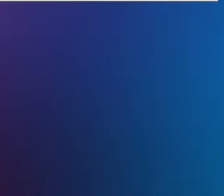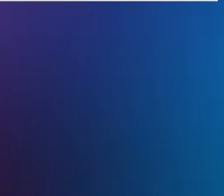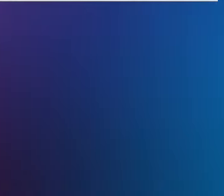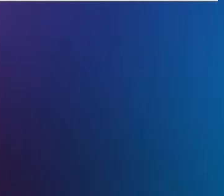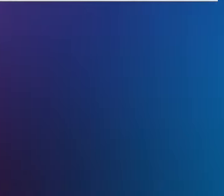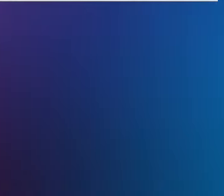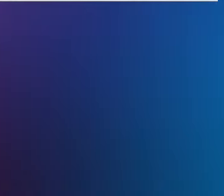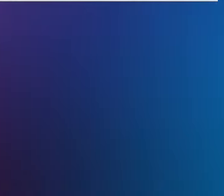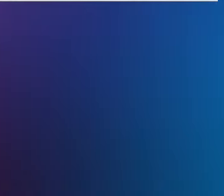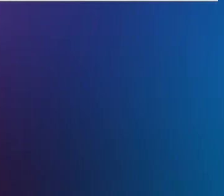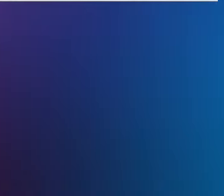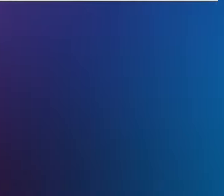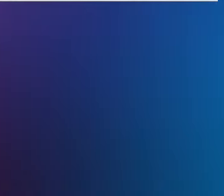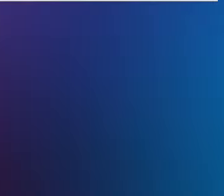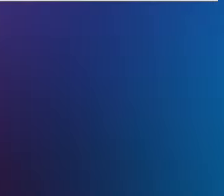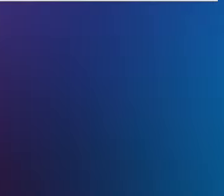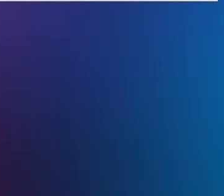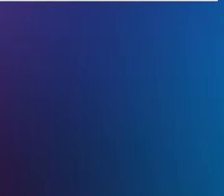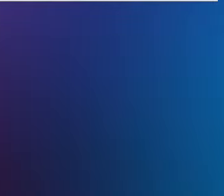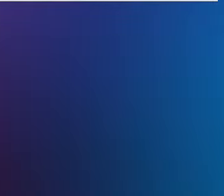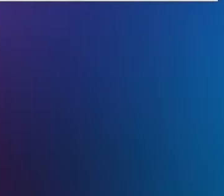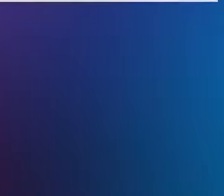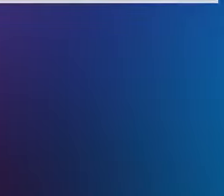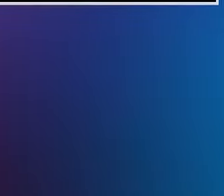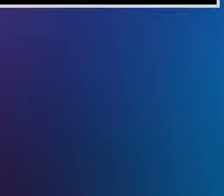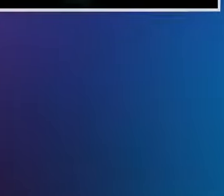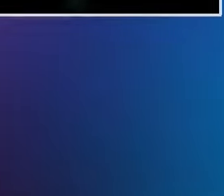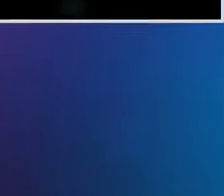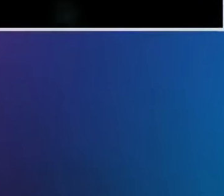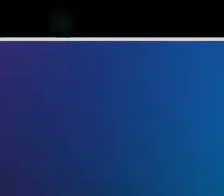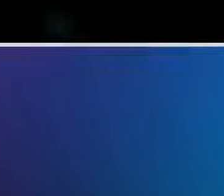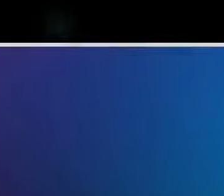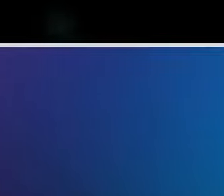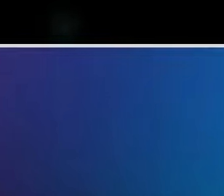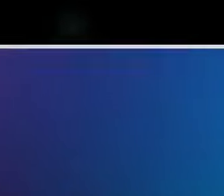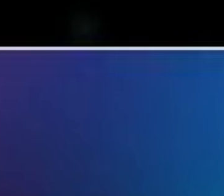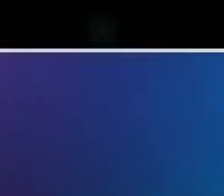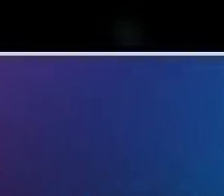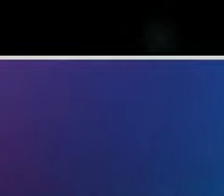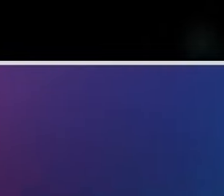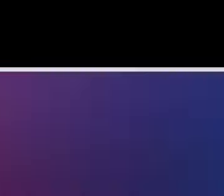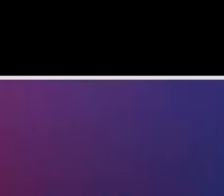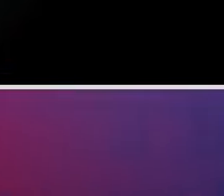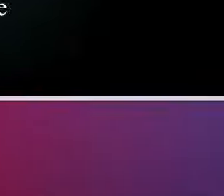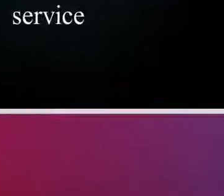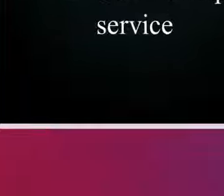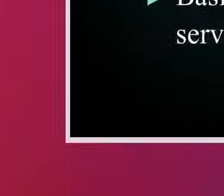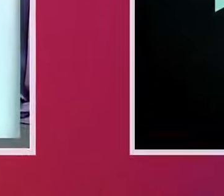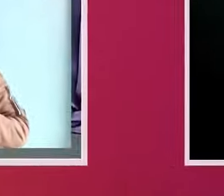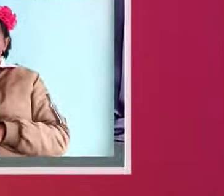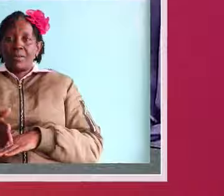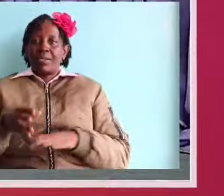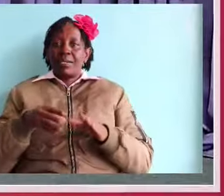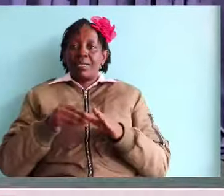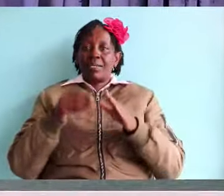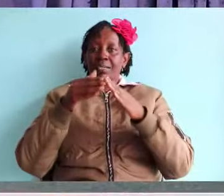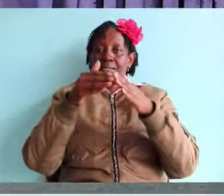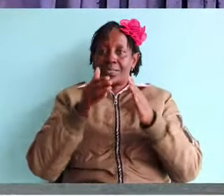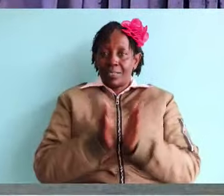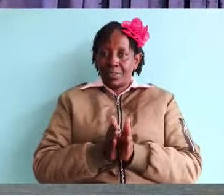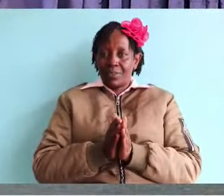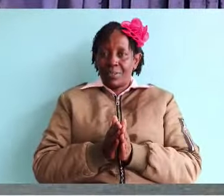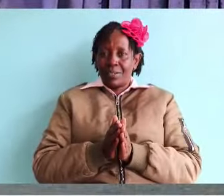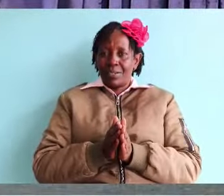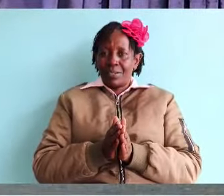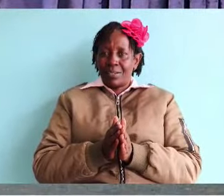we'll look at verse 22 now to the end, and after he had defeated the Midianites,